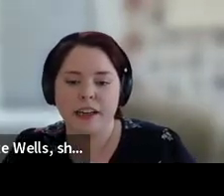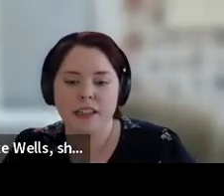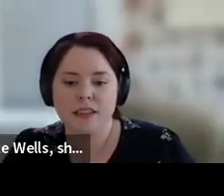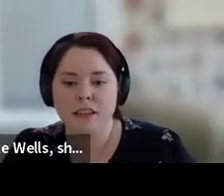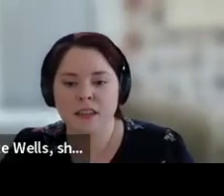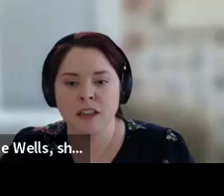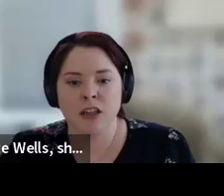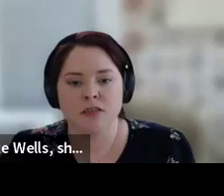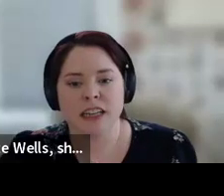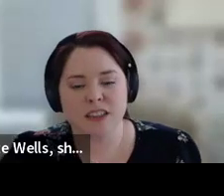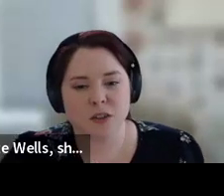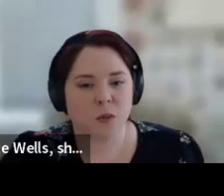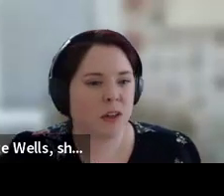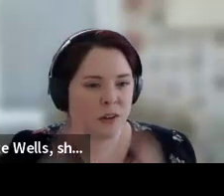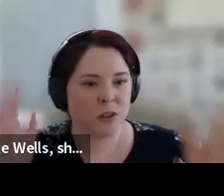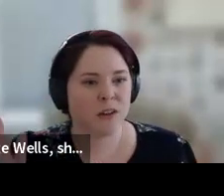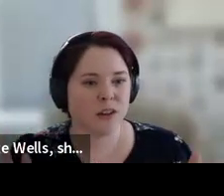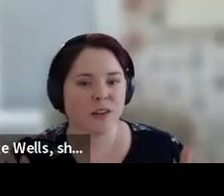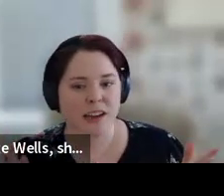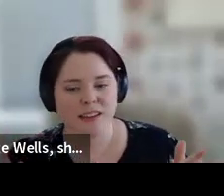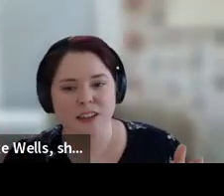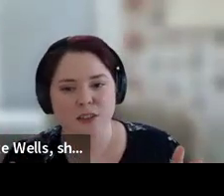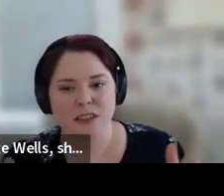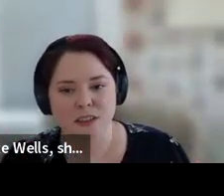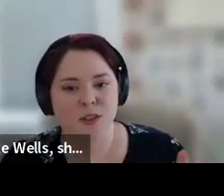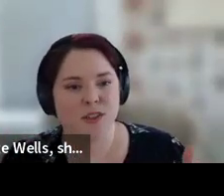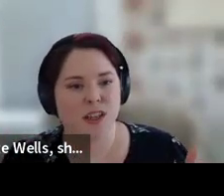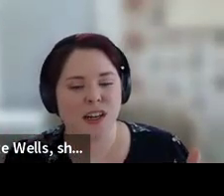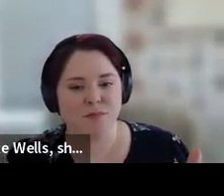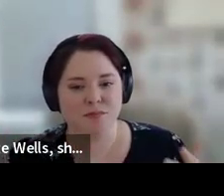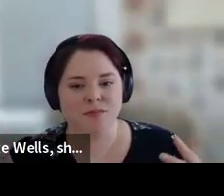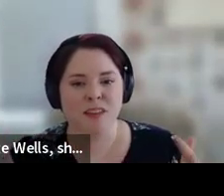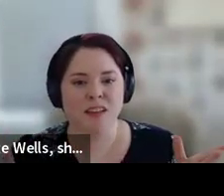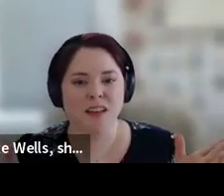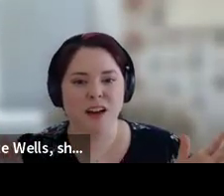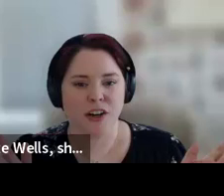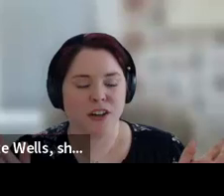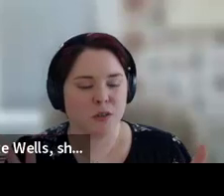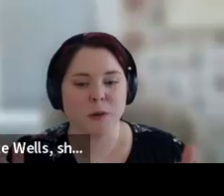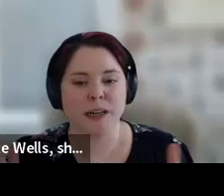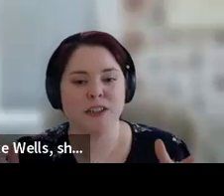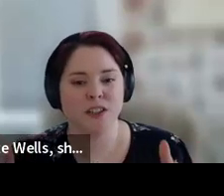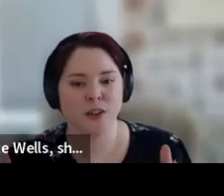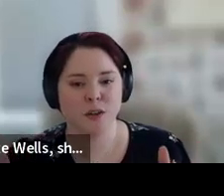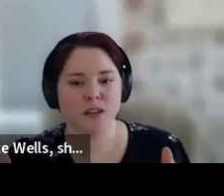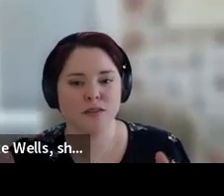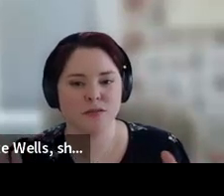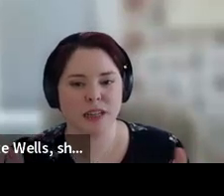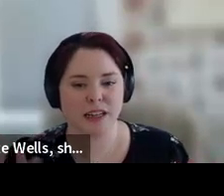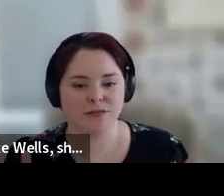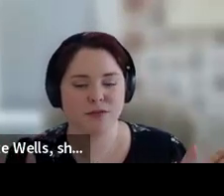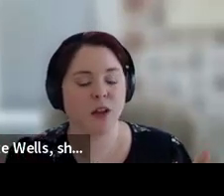rural areas, right? So we all know that, you know, SILCs are required